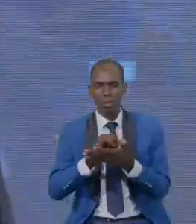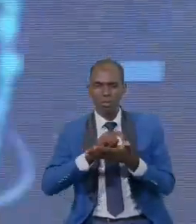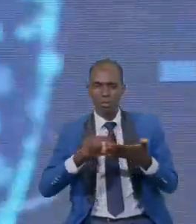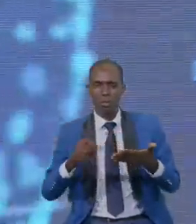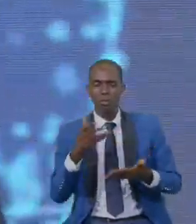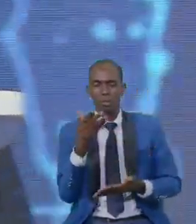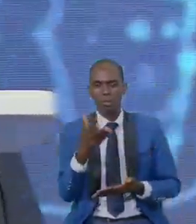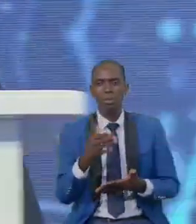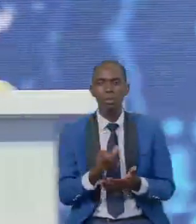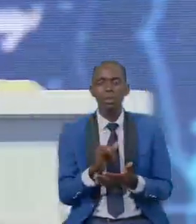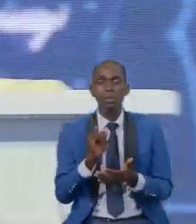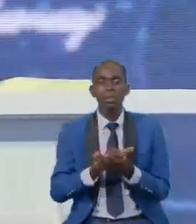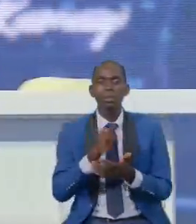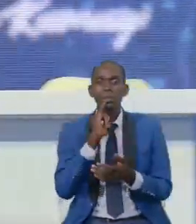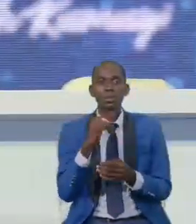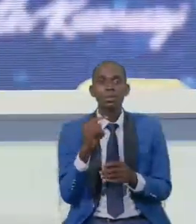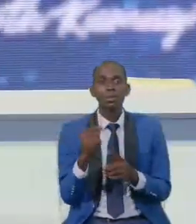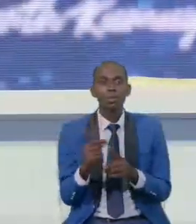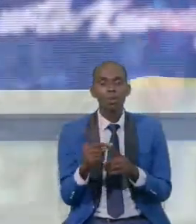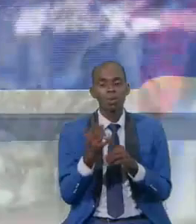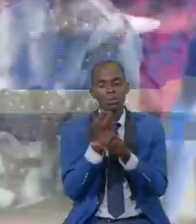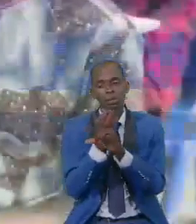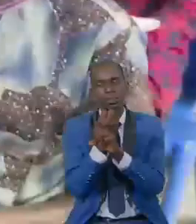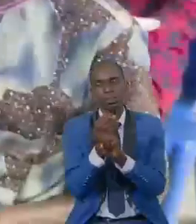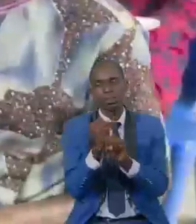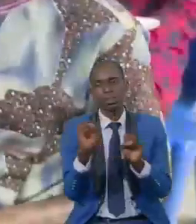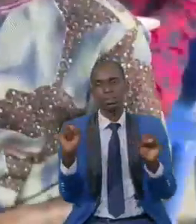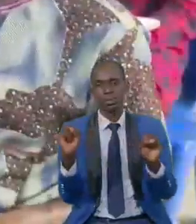verse. The word salvation.